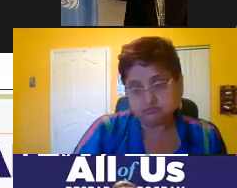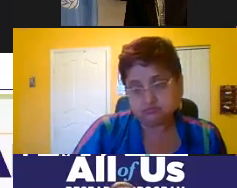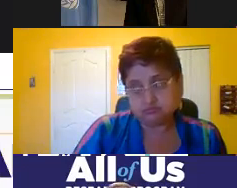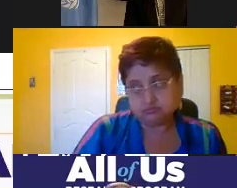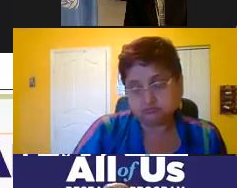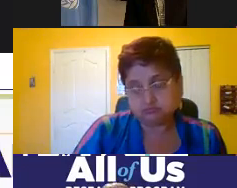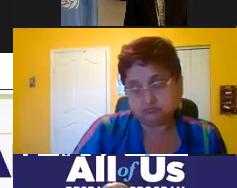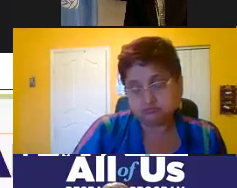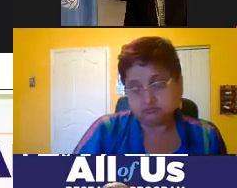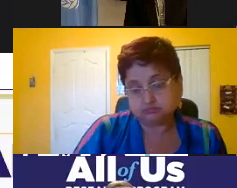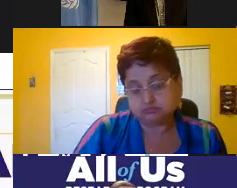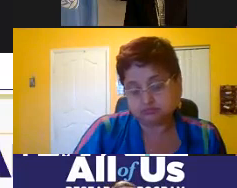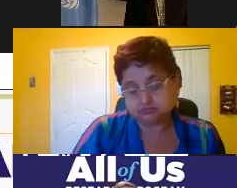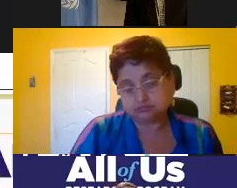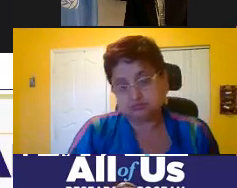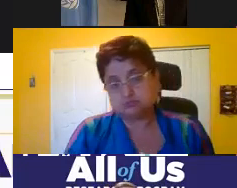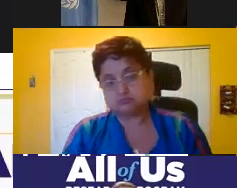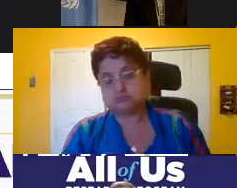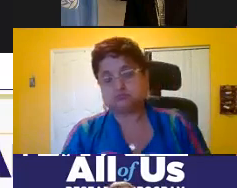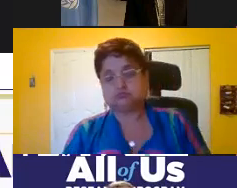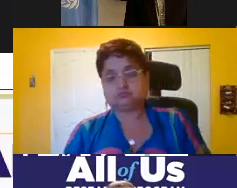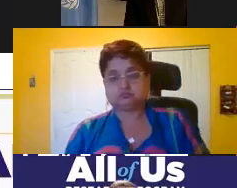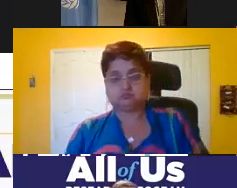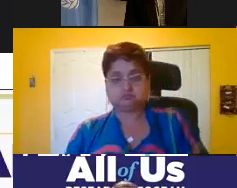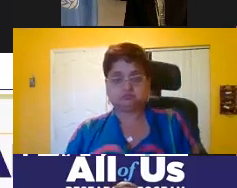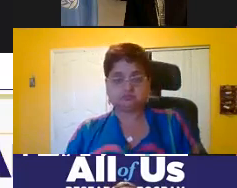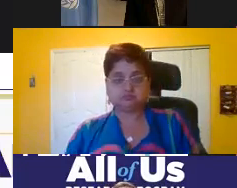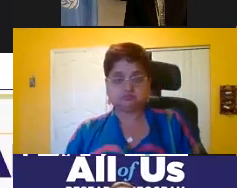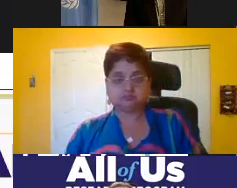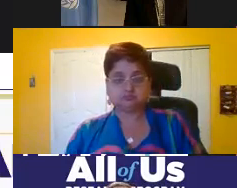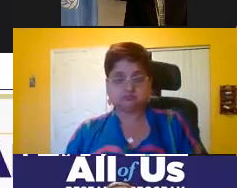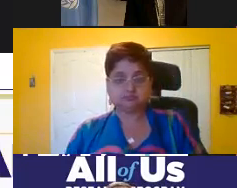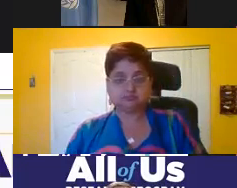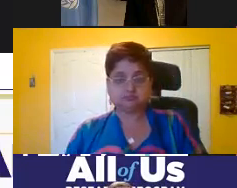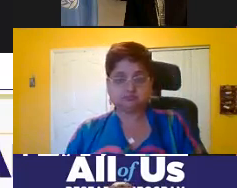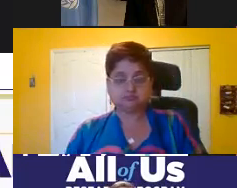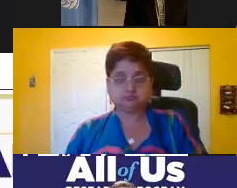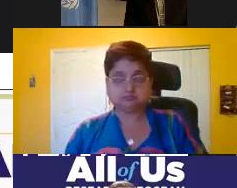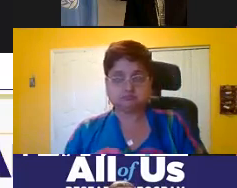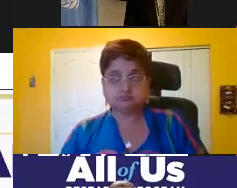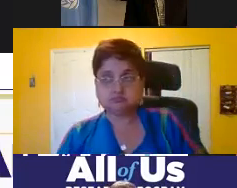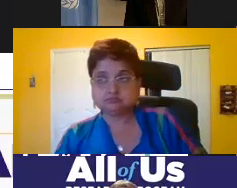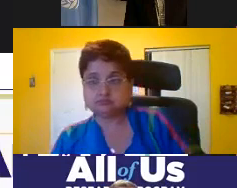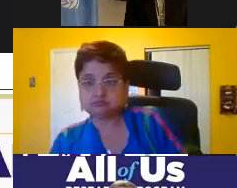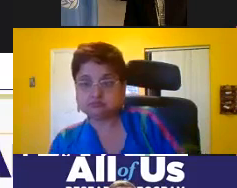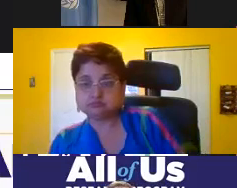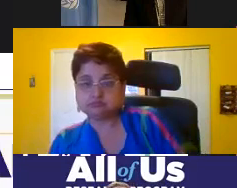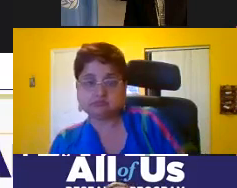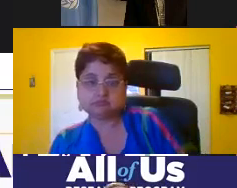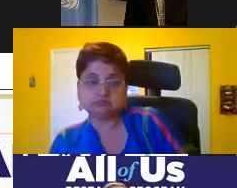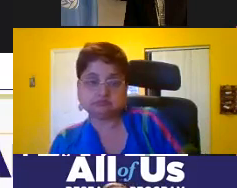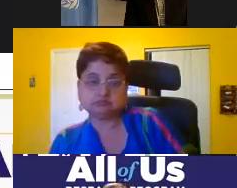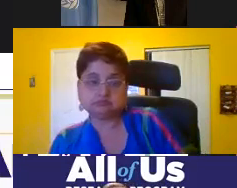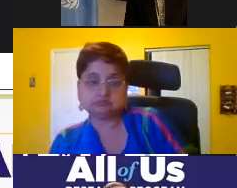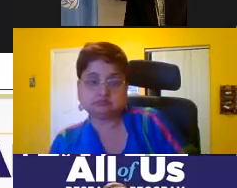person with a hearing aid, or showing people using sign language to communicate, or showing someone using a guide cane to walk. All